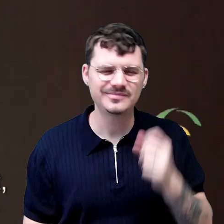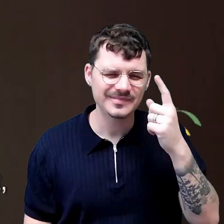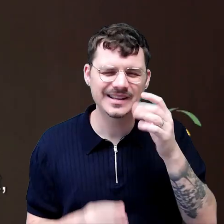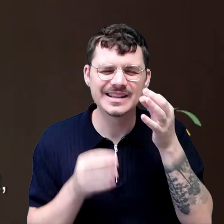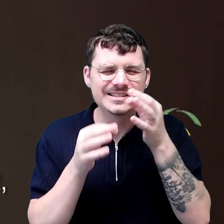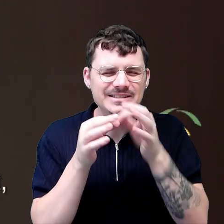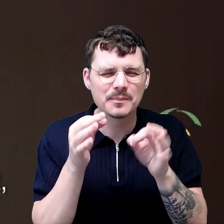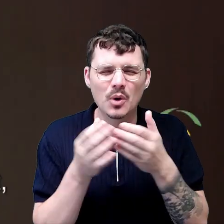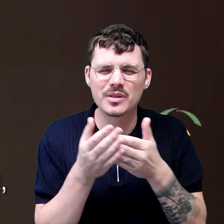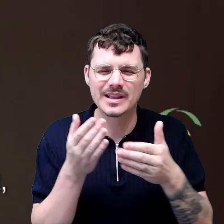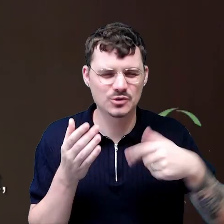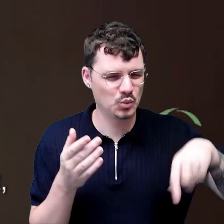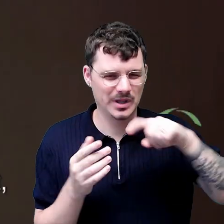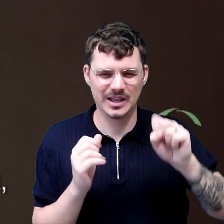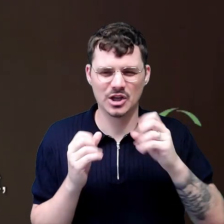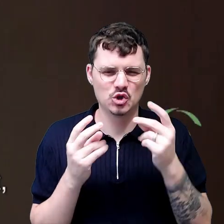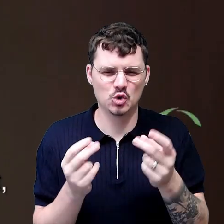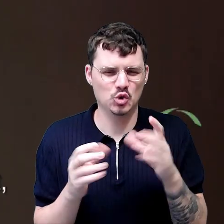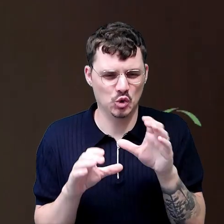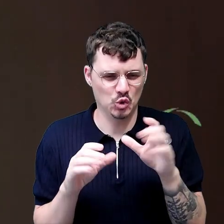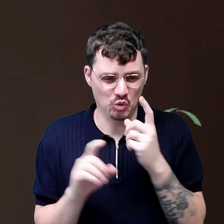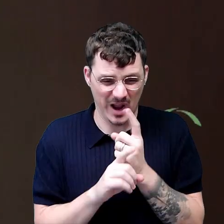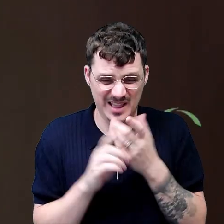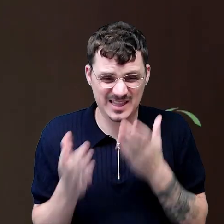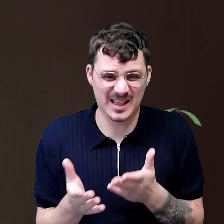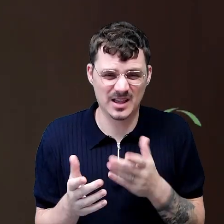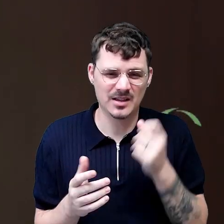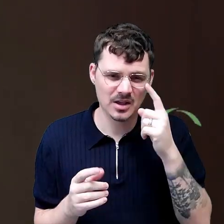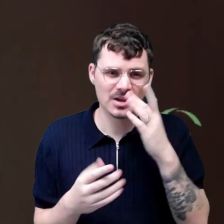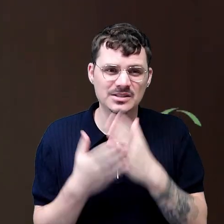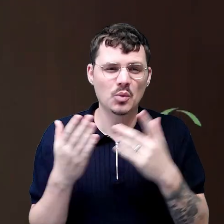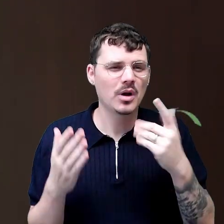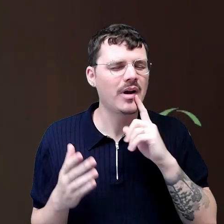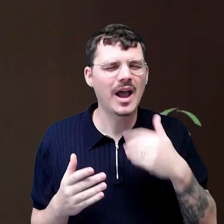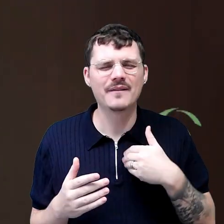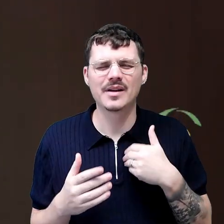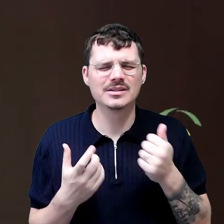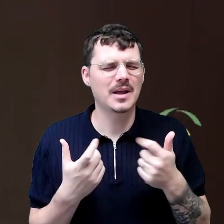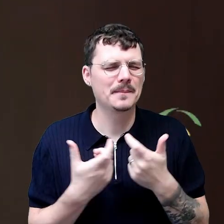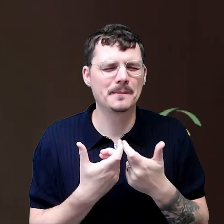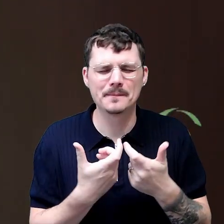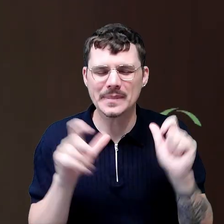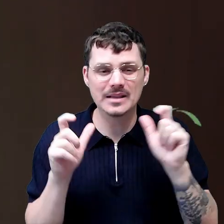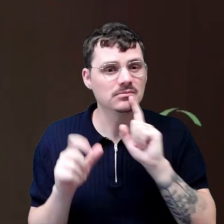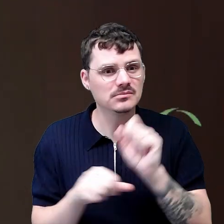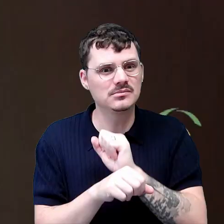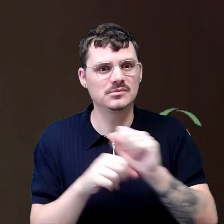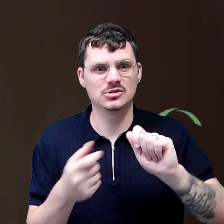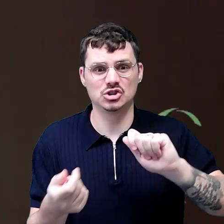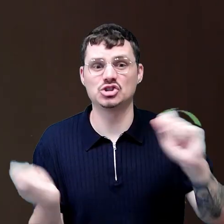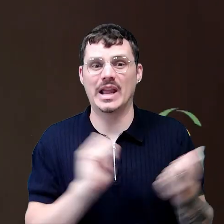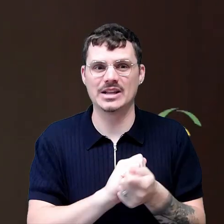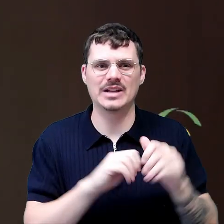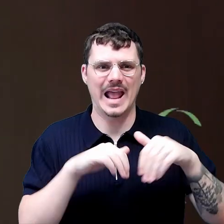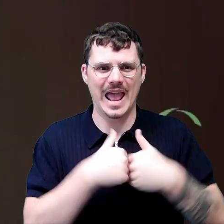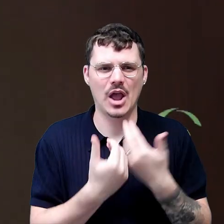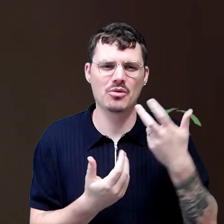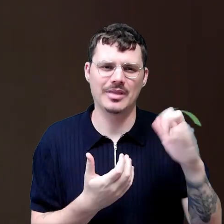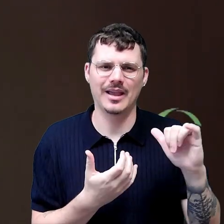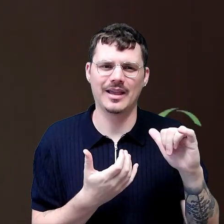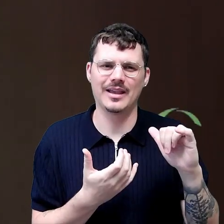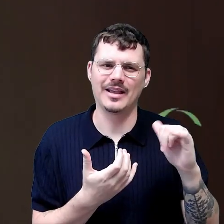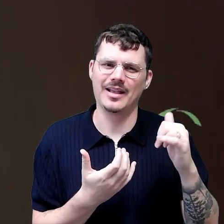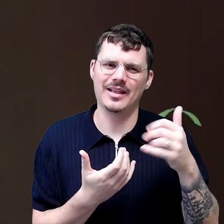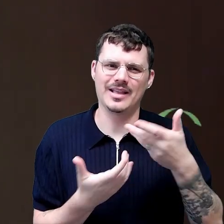Simple things we can do right on the spot, particularly when somebody has such a sudden change in how they